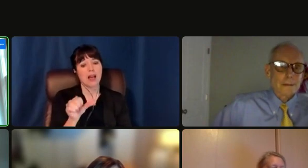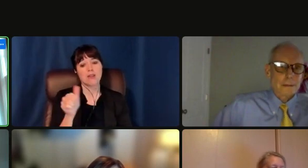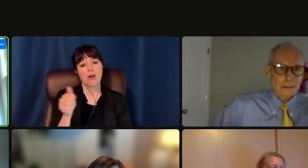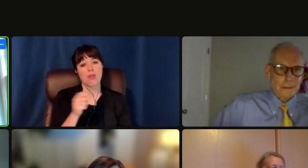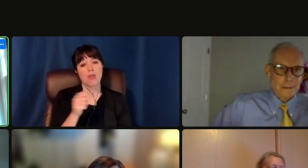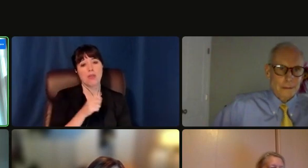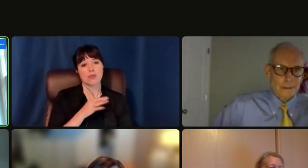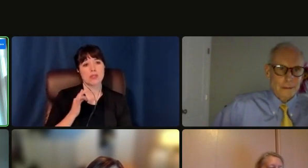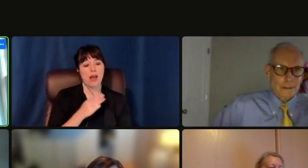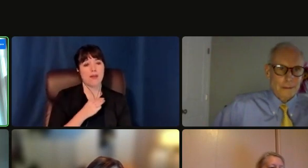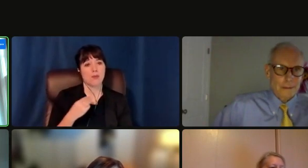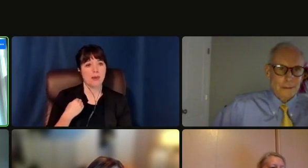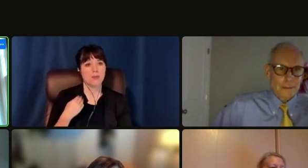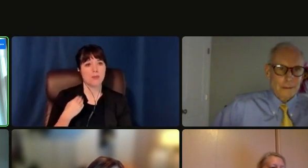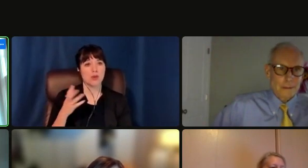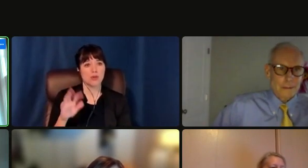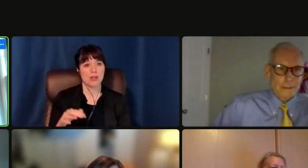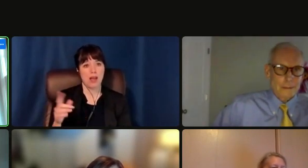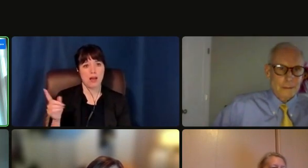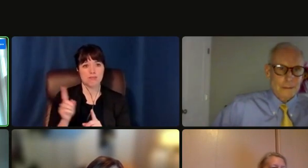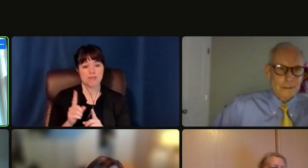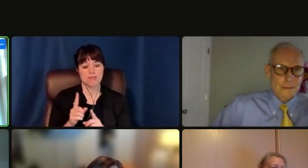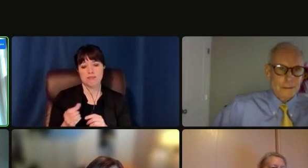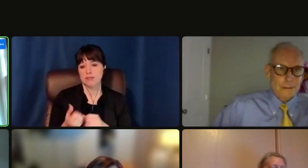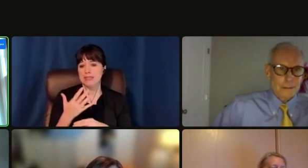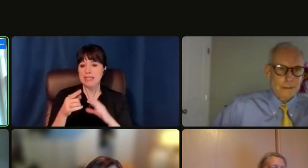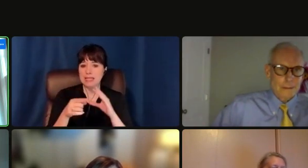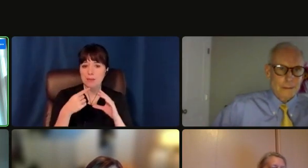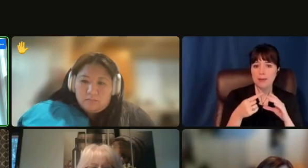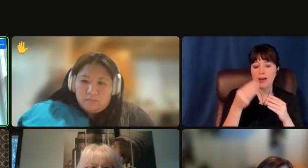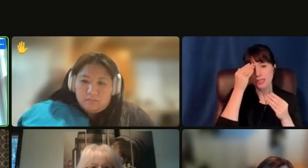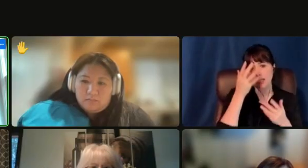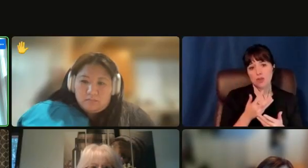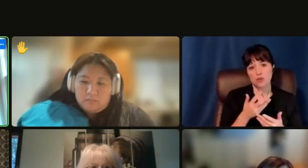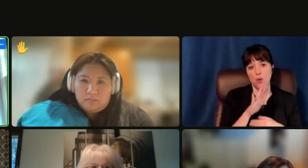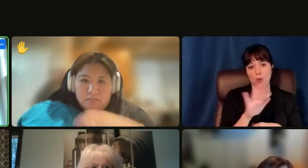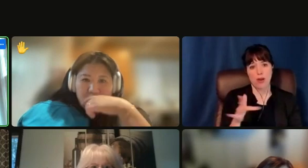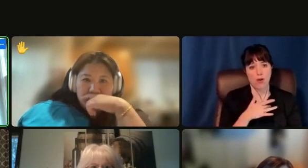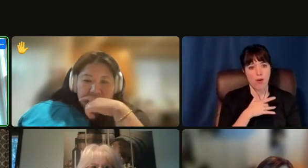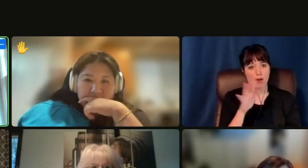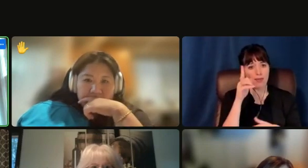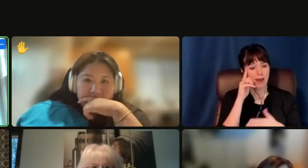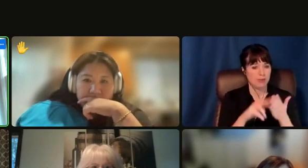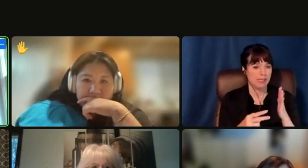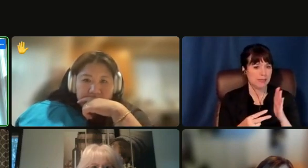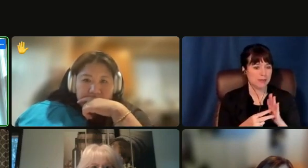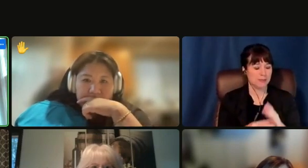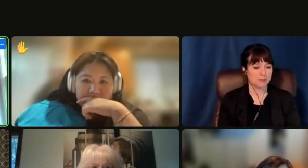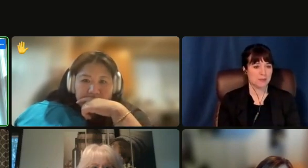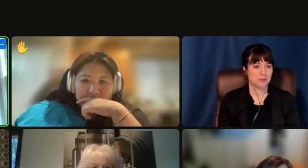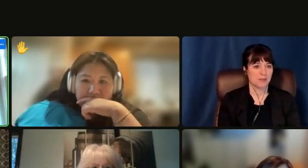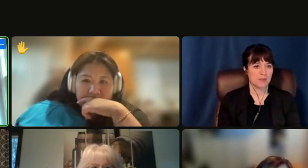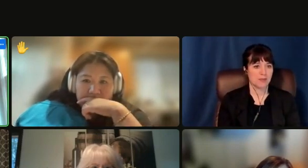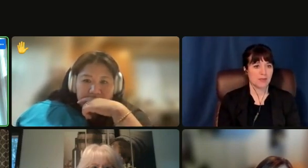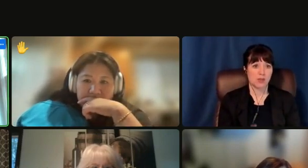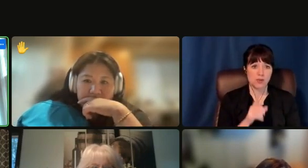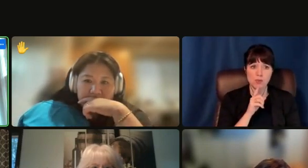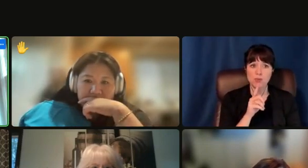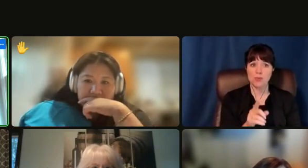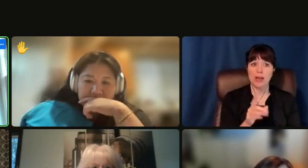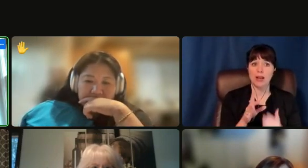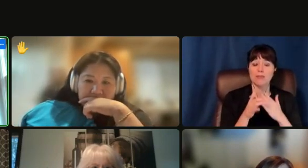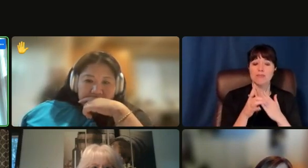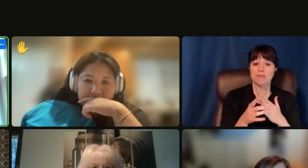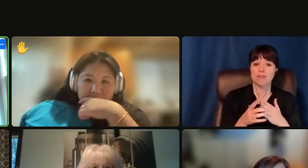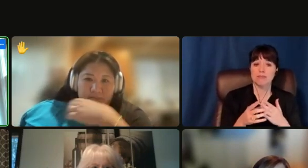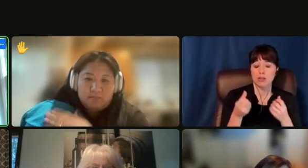have been able to come alongside us in emails and letting us know kind of their heart and their intent here. To really take a